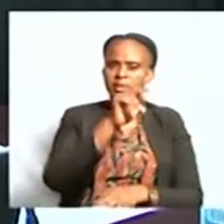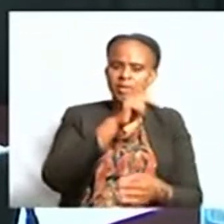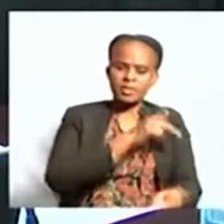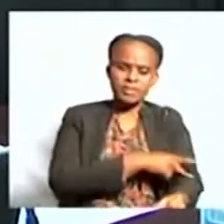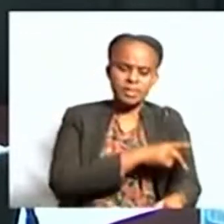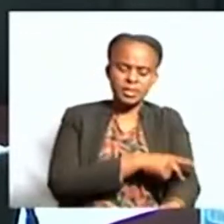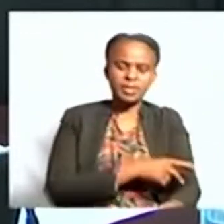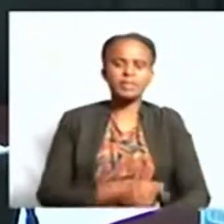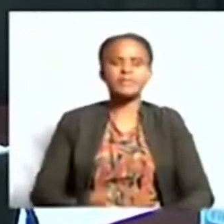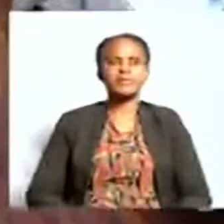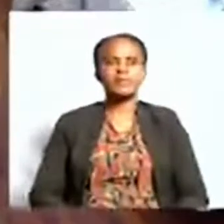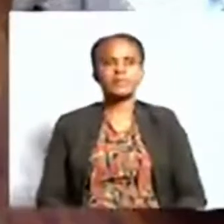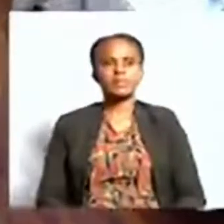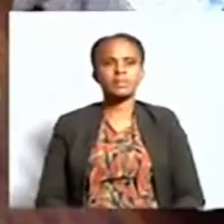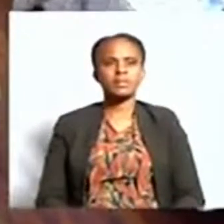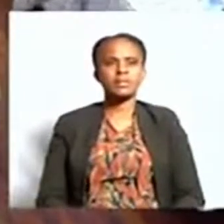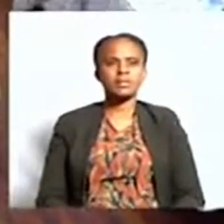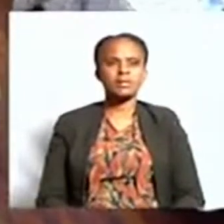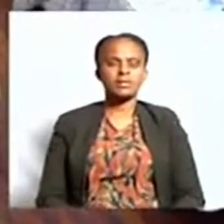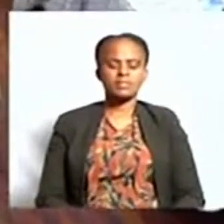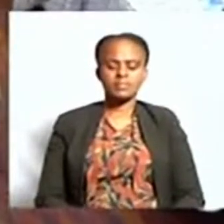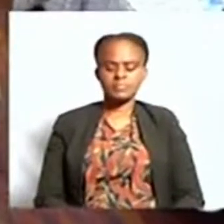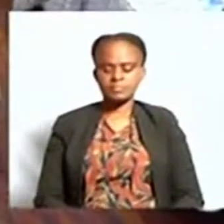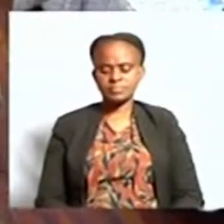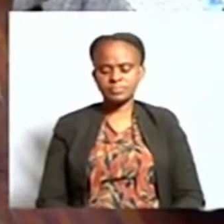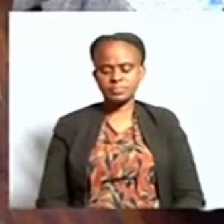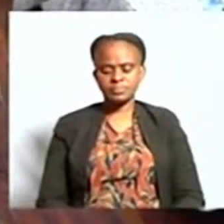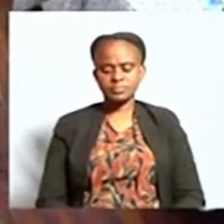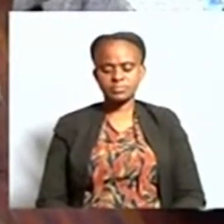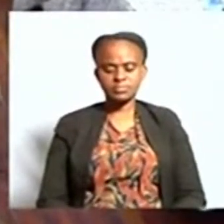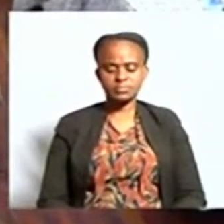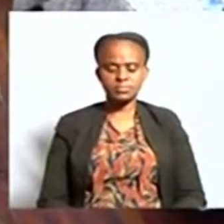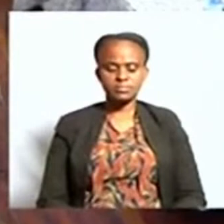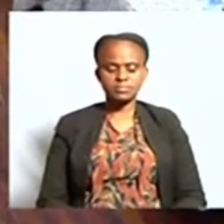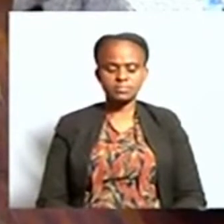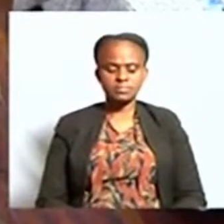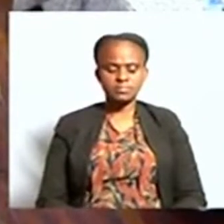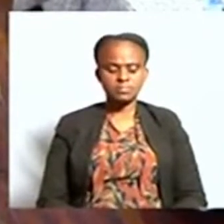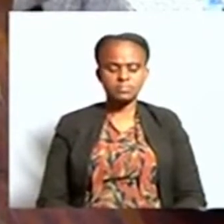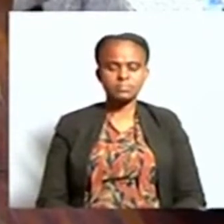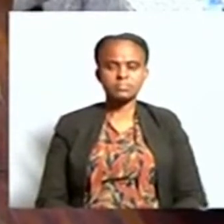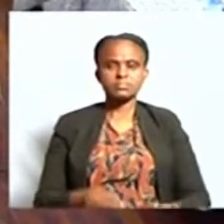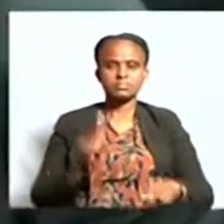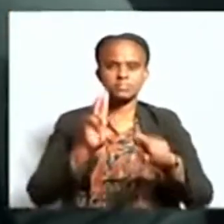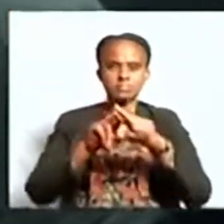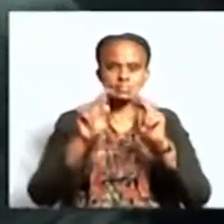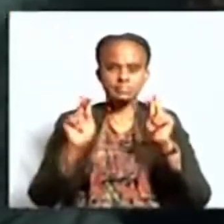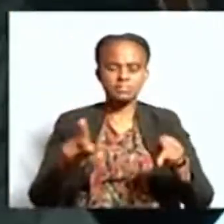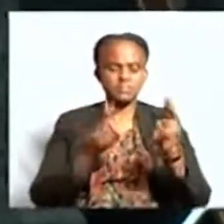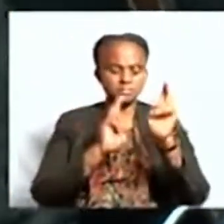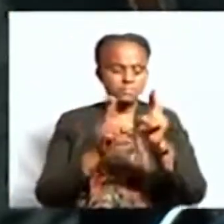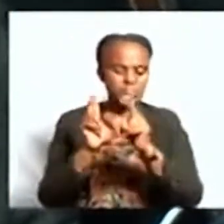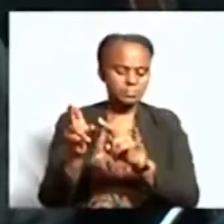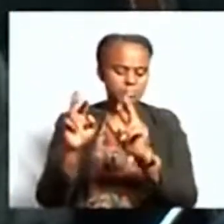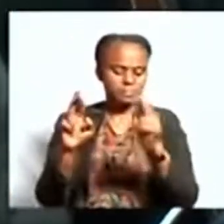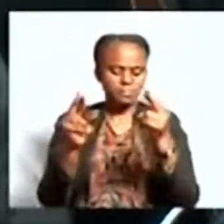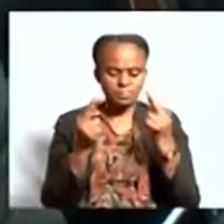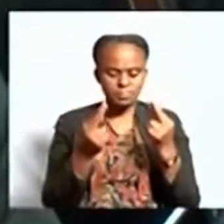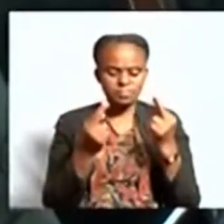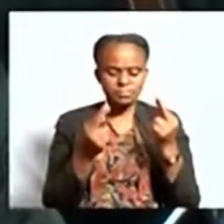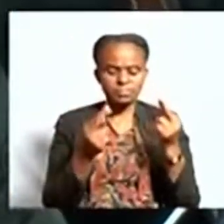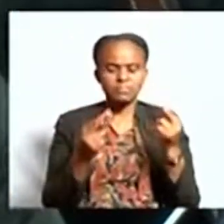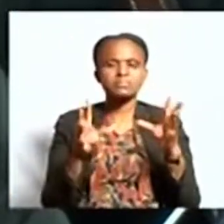Thank you, Chair. Chair, actually, on the response that is coming that they had to reconcile,